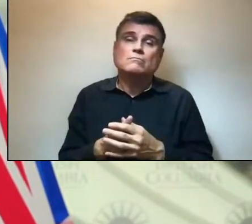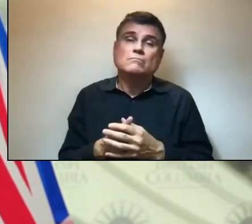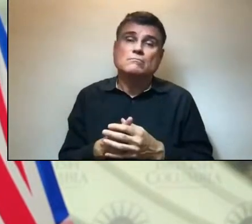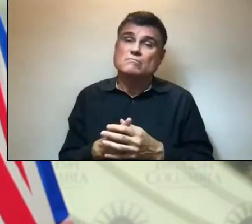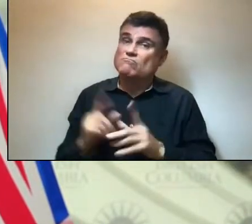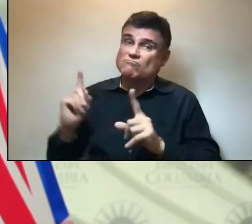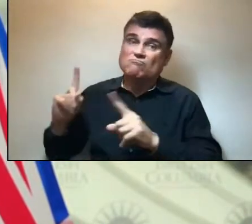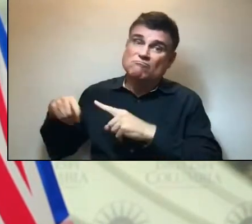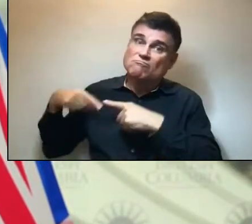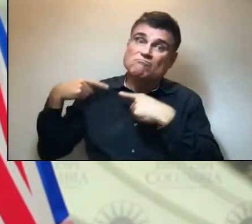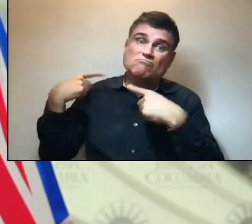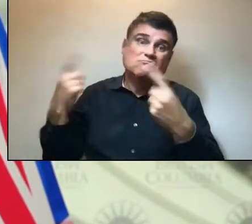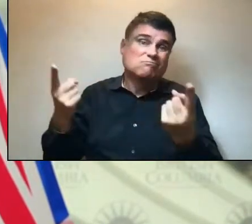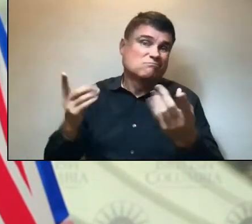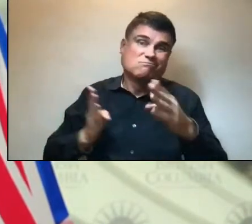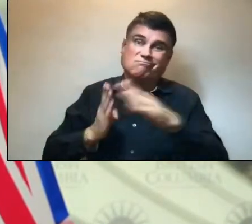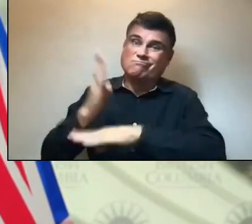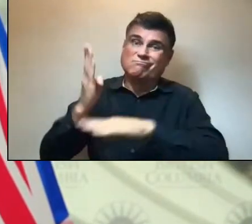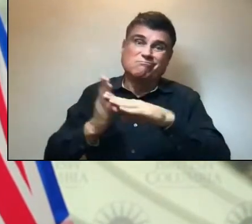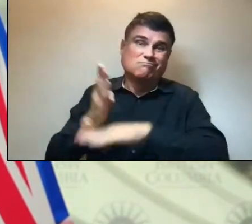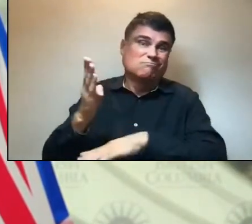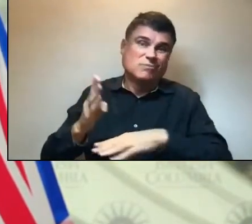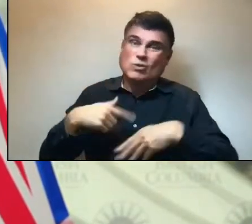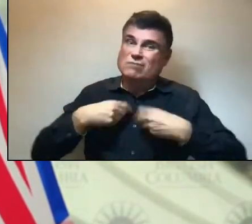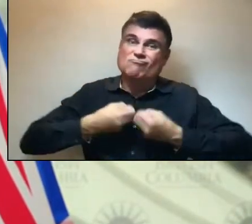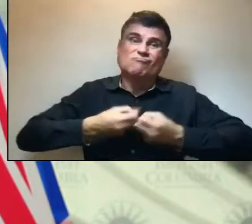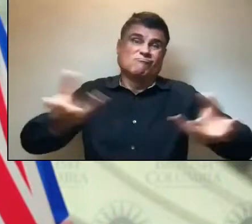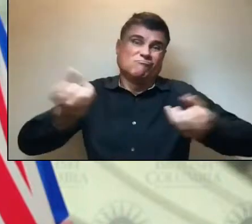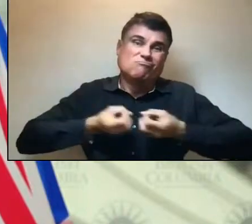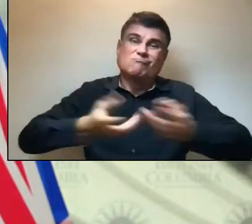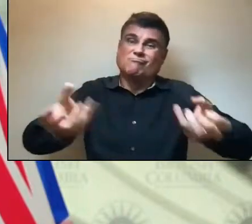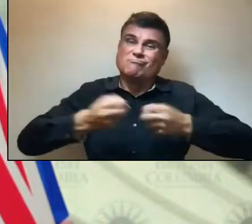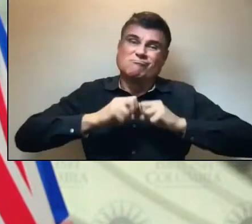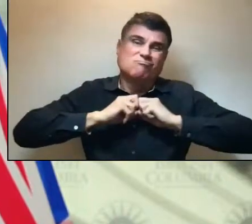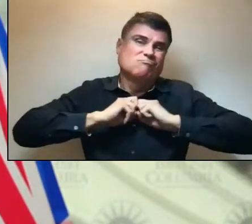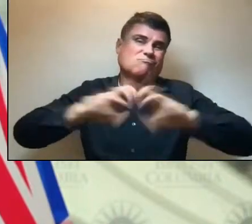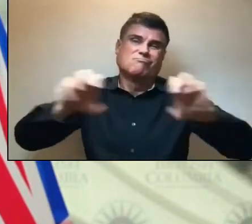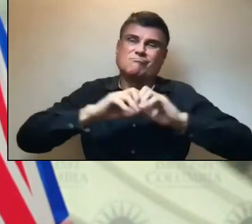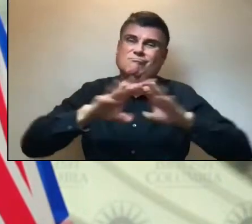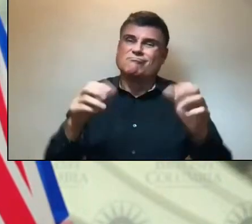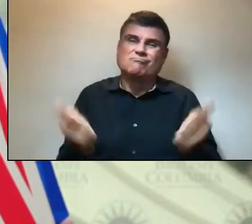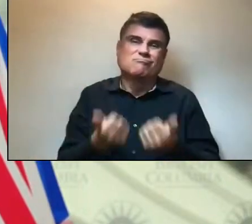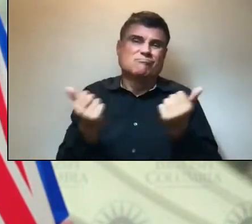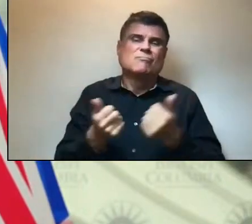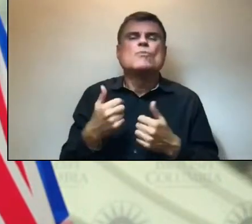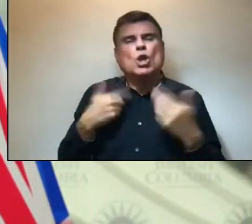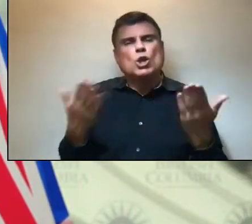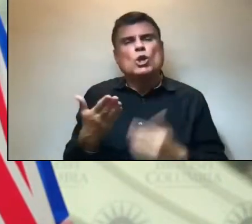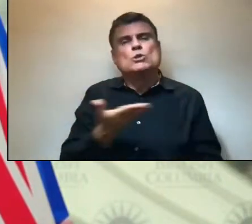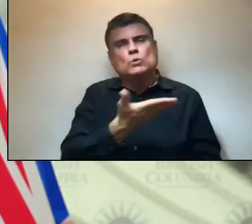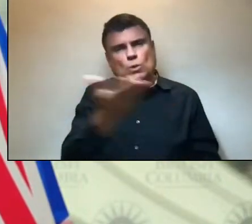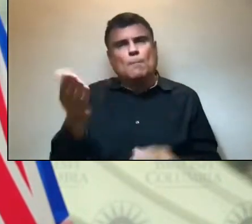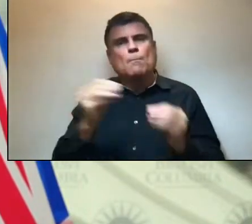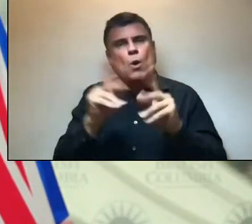BC, and that will continue to be the case. And we encourage more involvement in that program, not less. And so